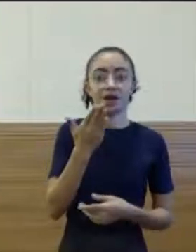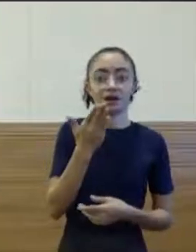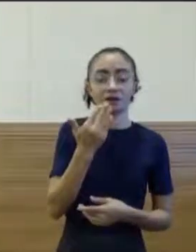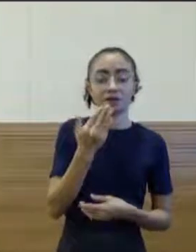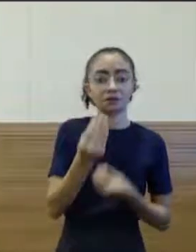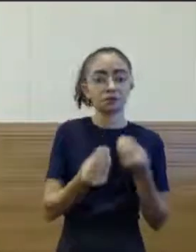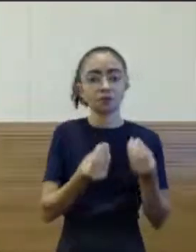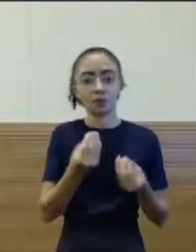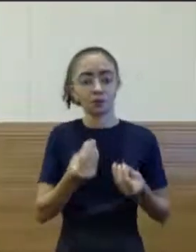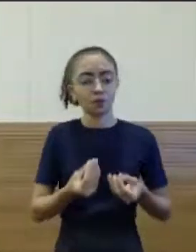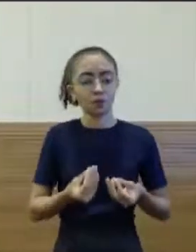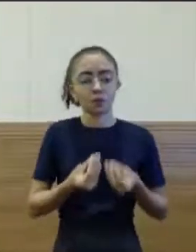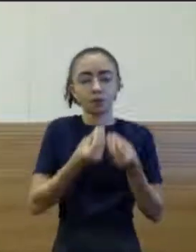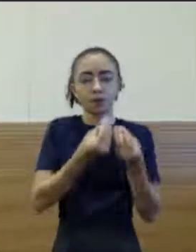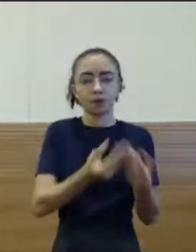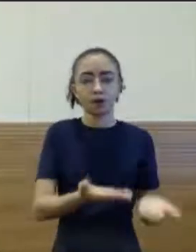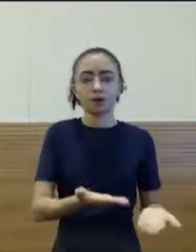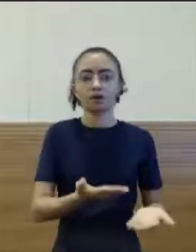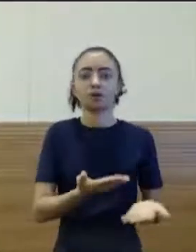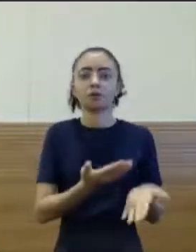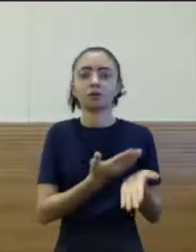life.